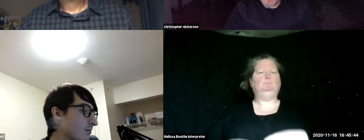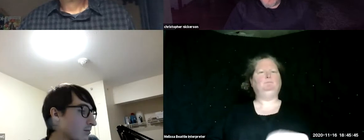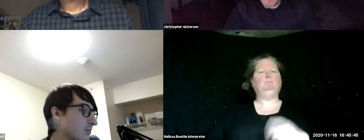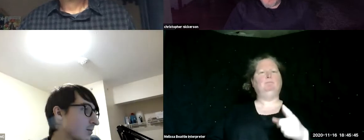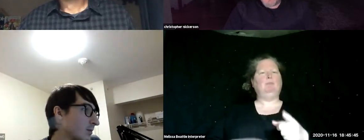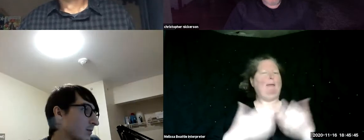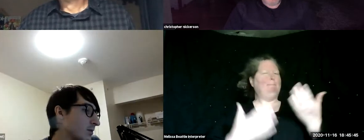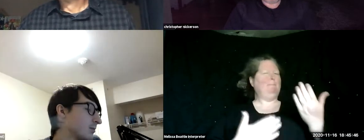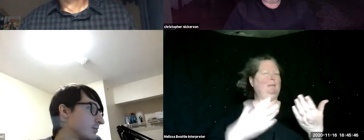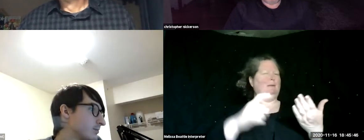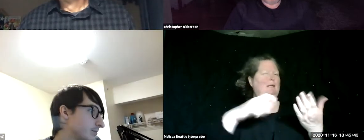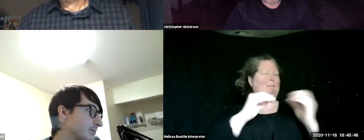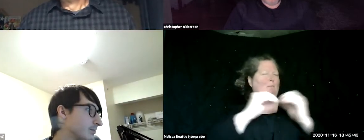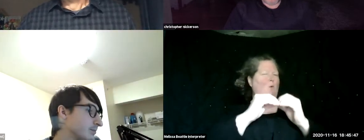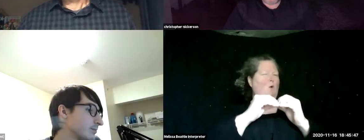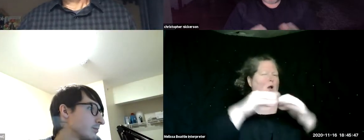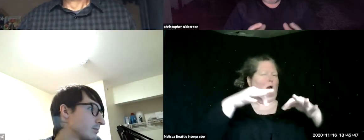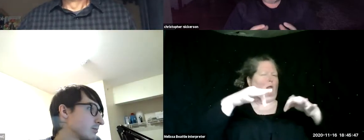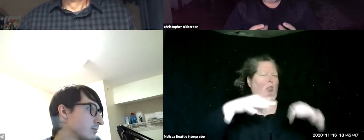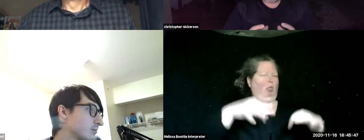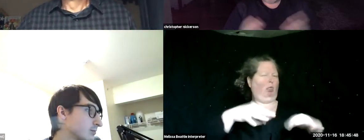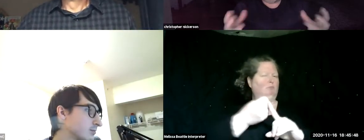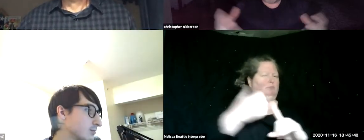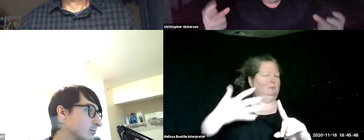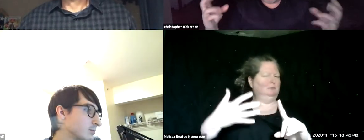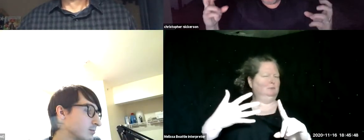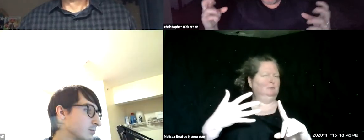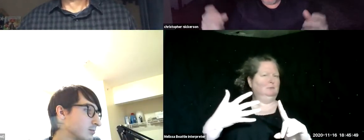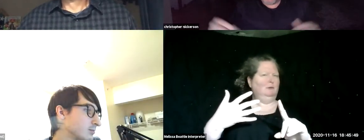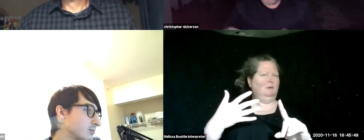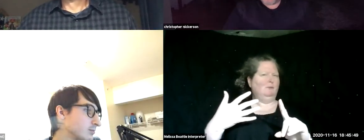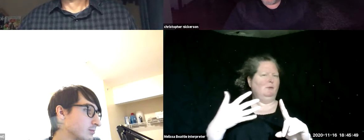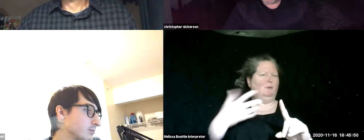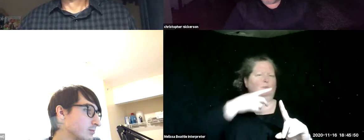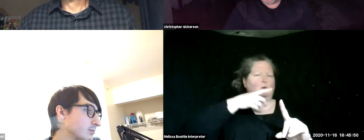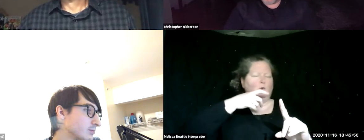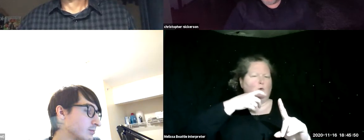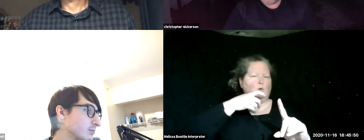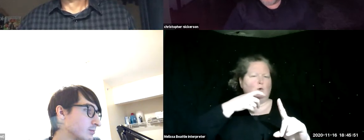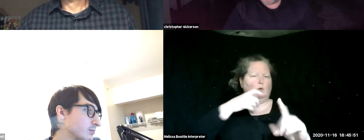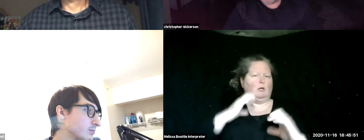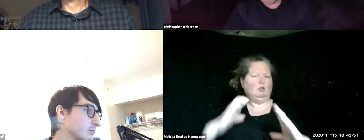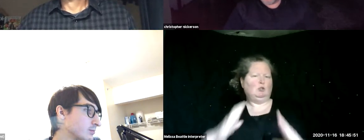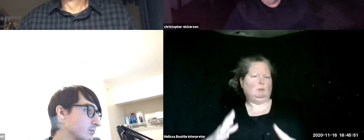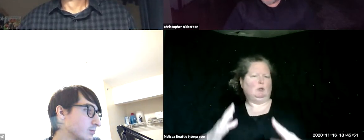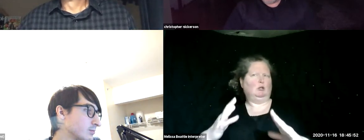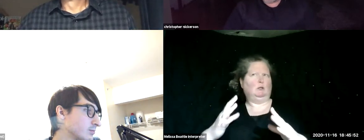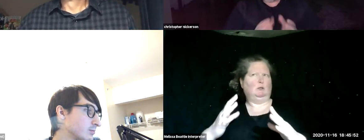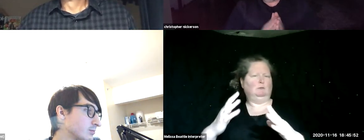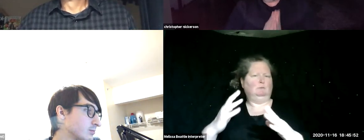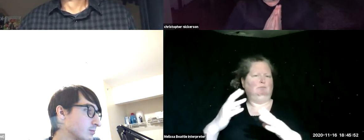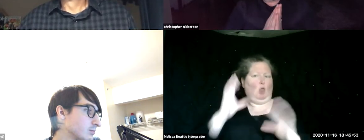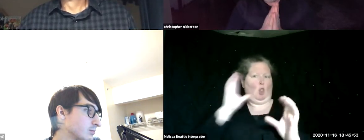more explanation in that to what who the consumer value is, right? So, you